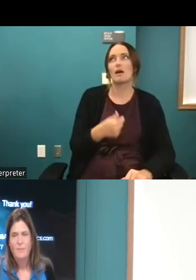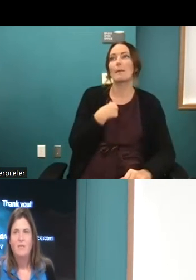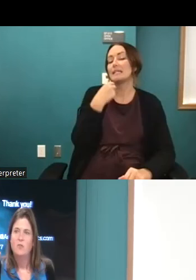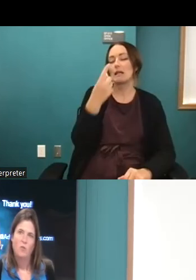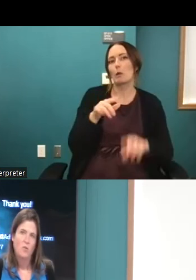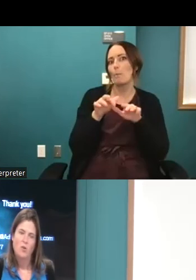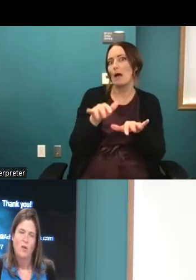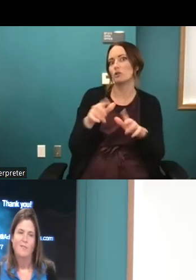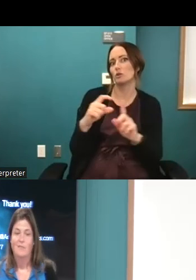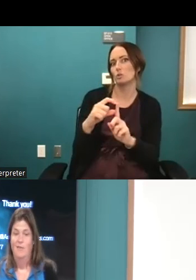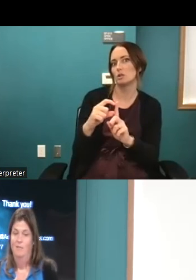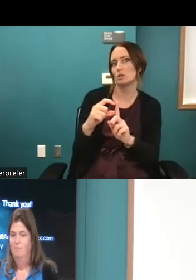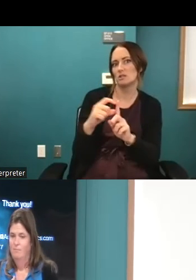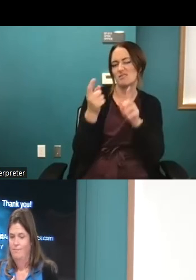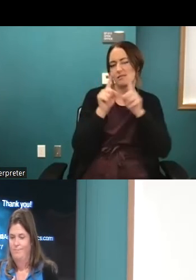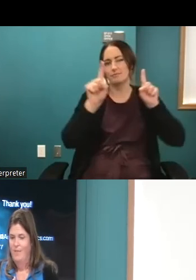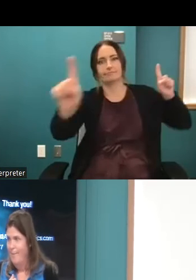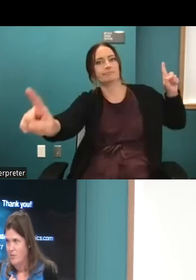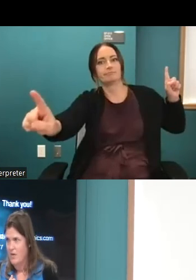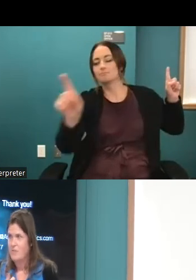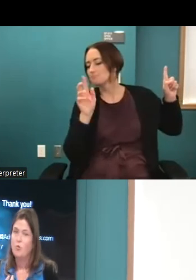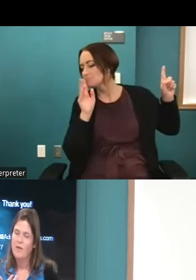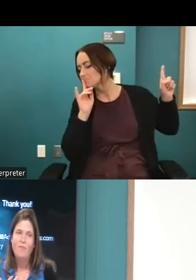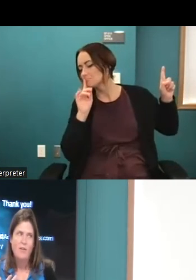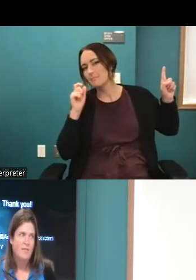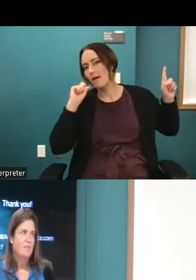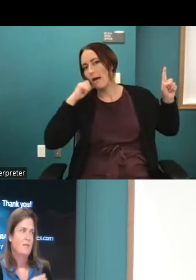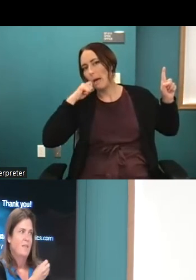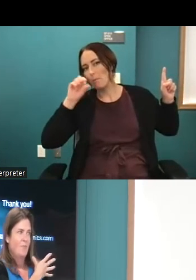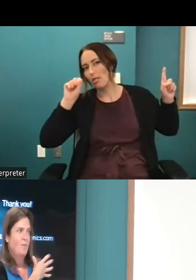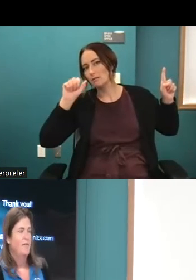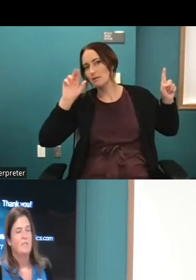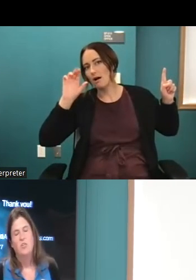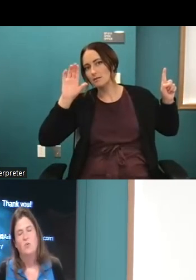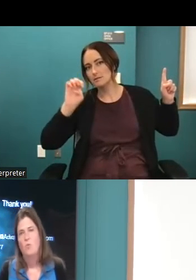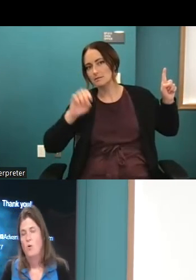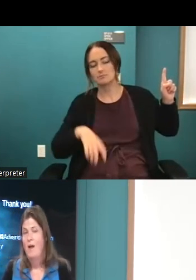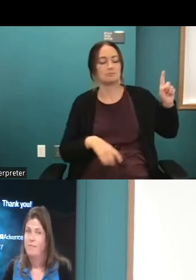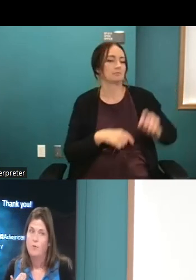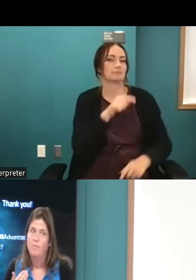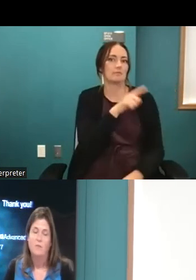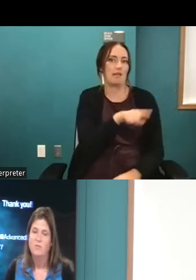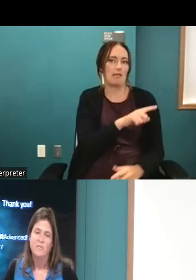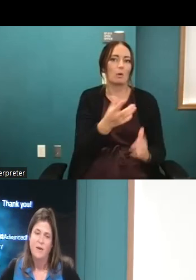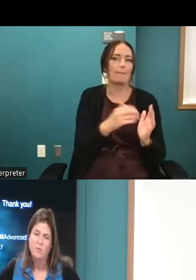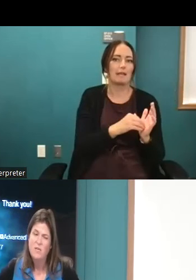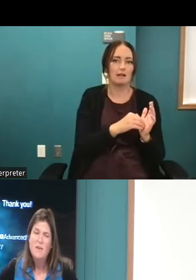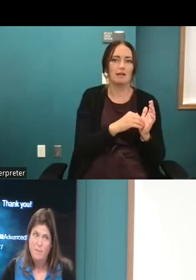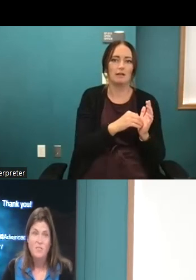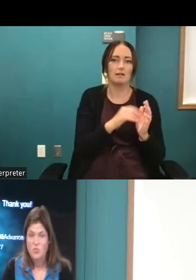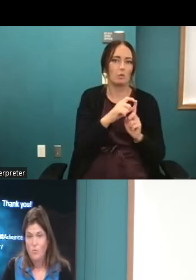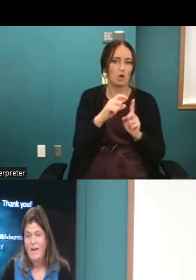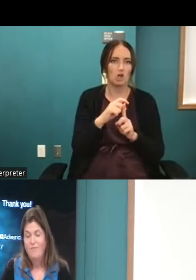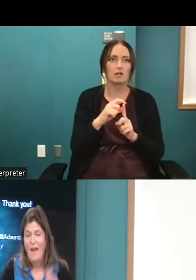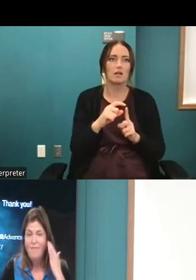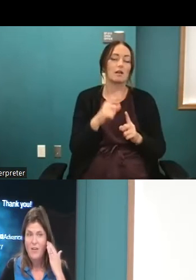repeat it to me. And you could go clear across and say applesauce or whatever it is. And then they repeat it to you or have them repeat those Ling sounds,